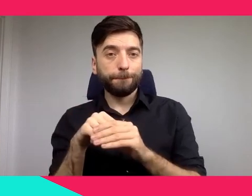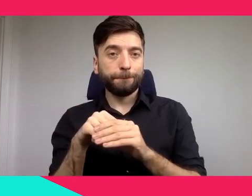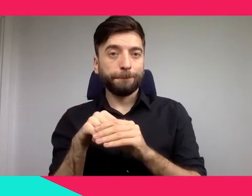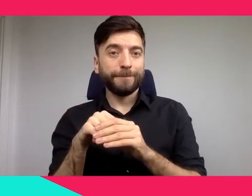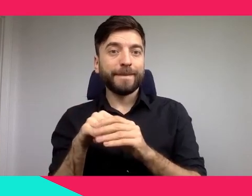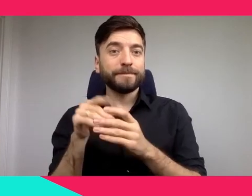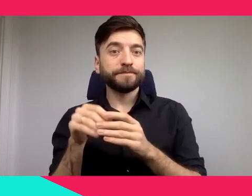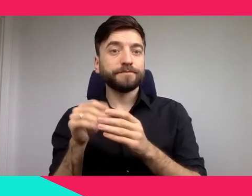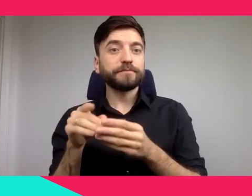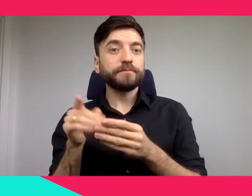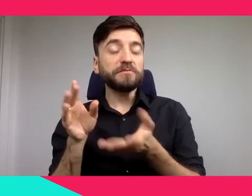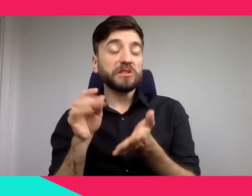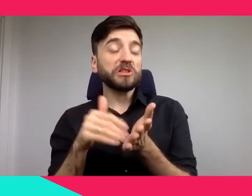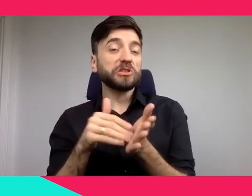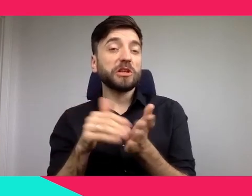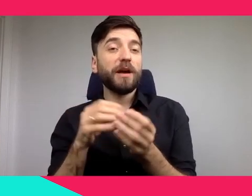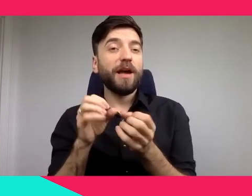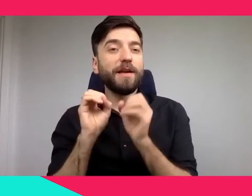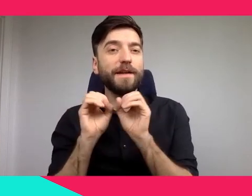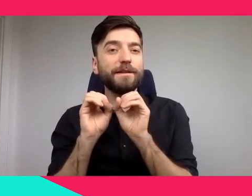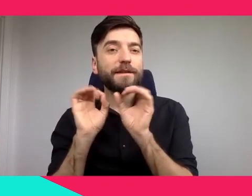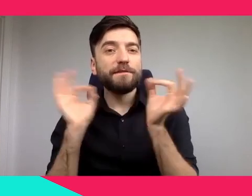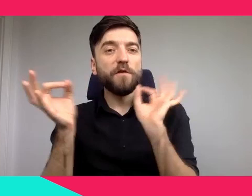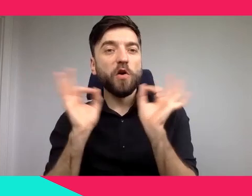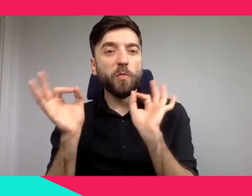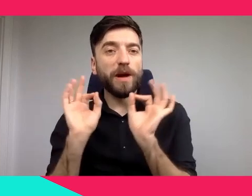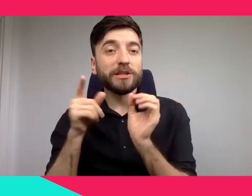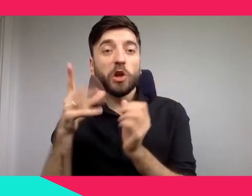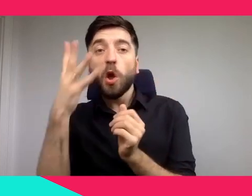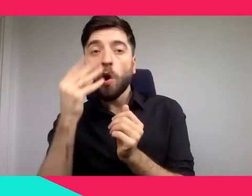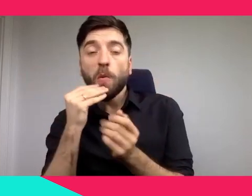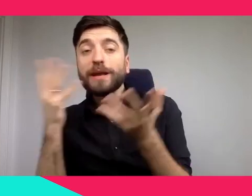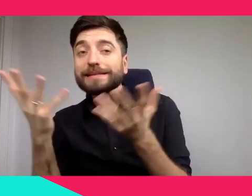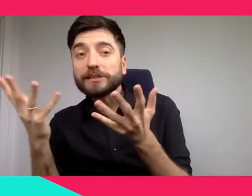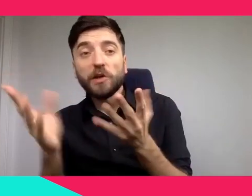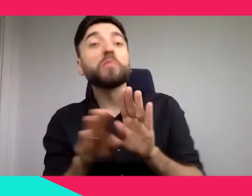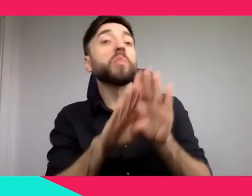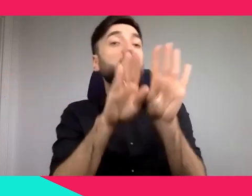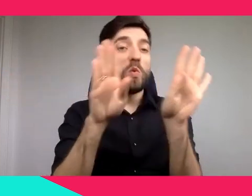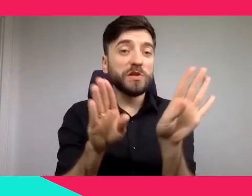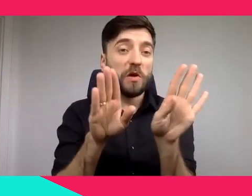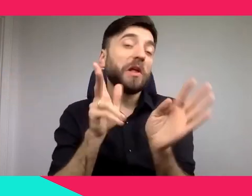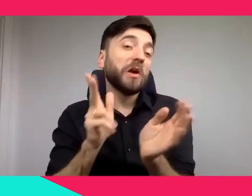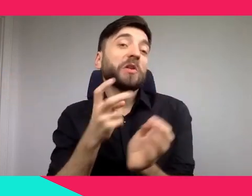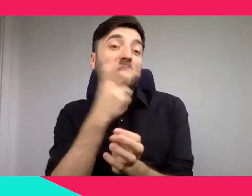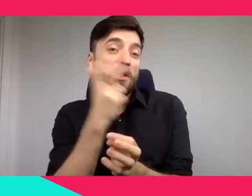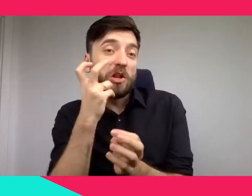or at least online. So for instance, the top image is Antony van Leeuwenhoek. He's a very